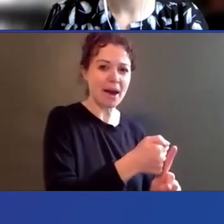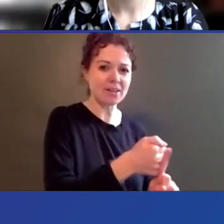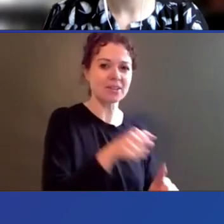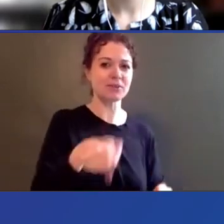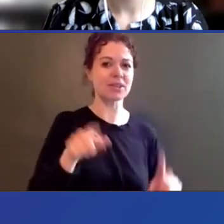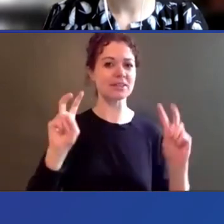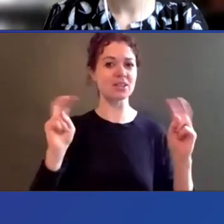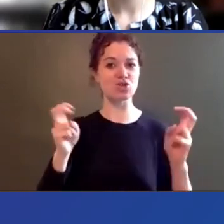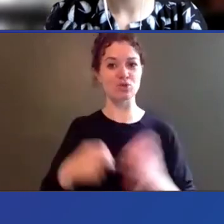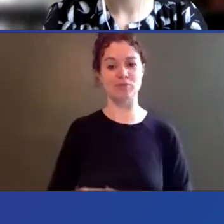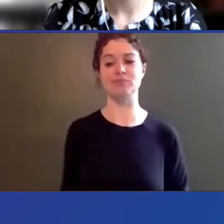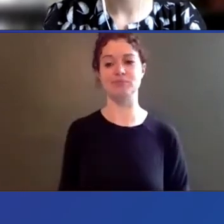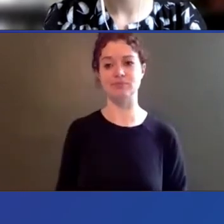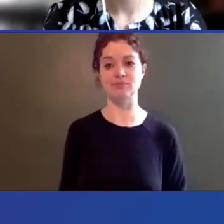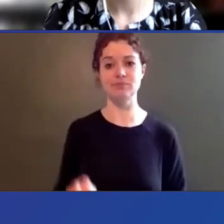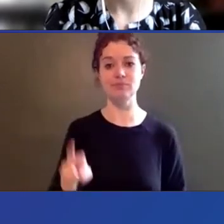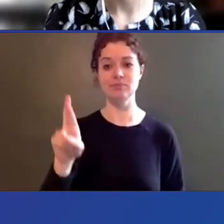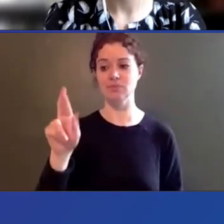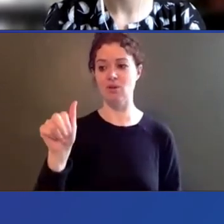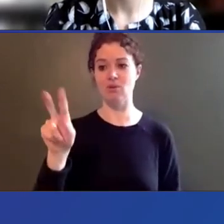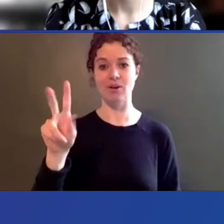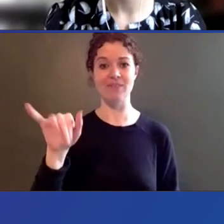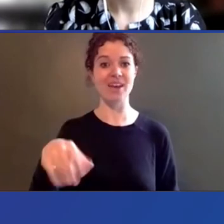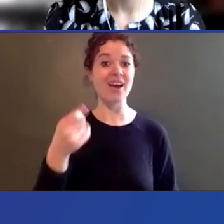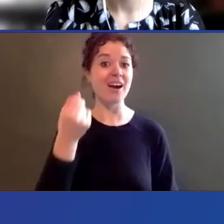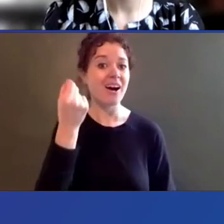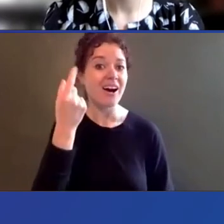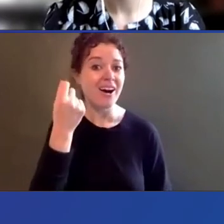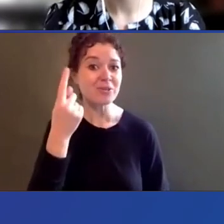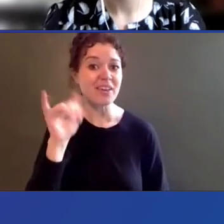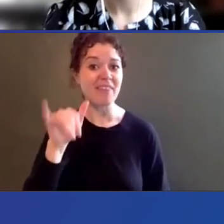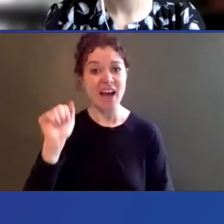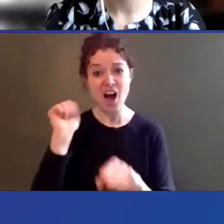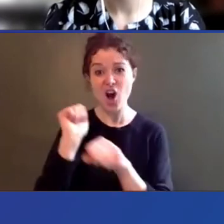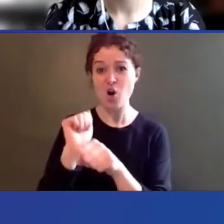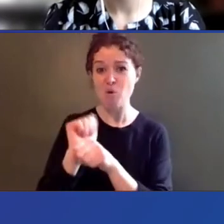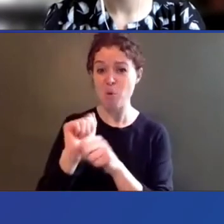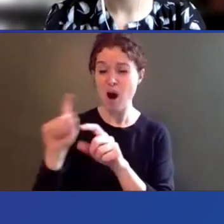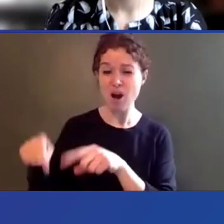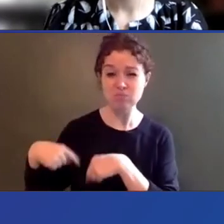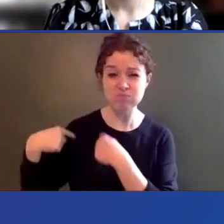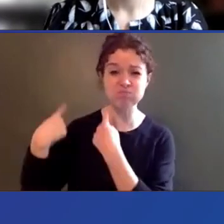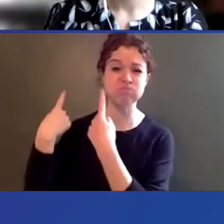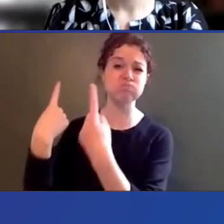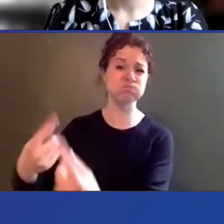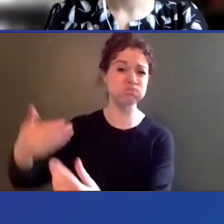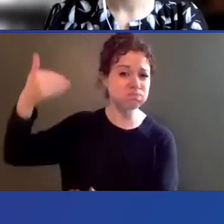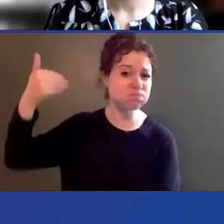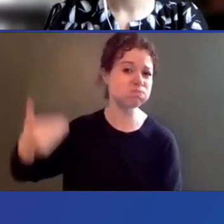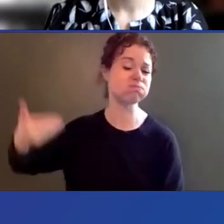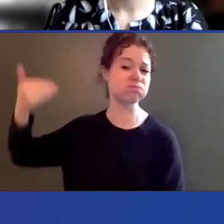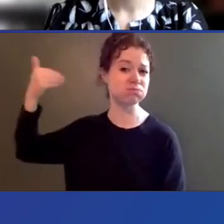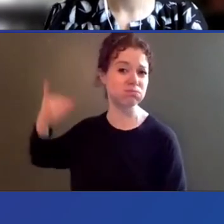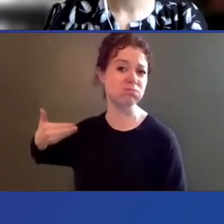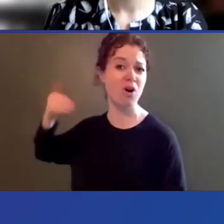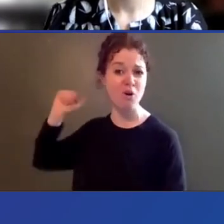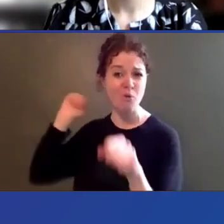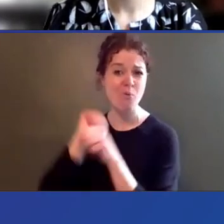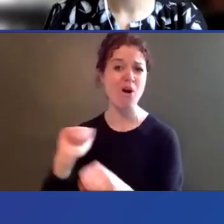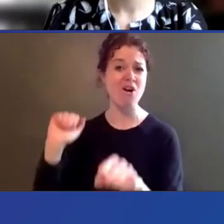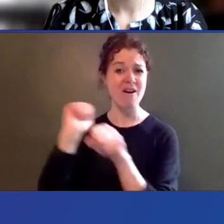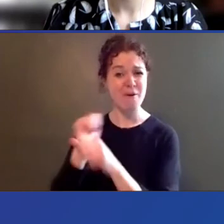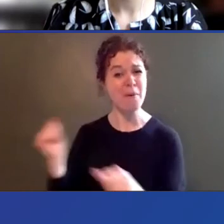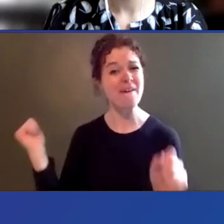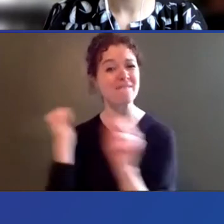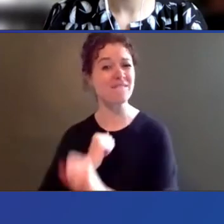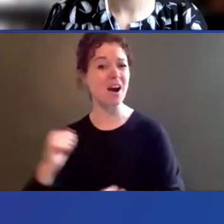this work has been done for generations. There are experts on the ground. There are experts who have inculcated in marginalized